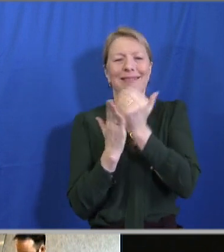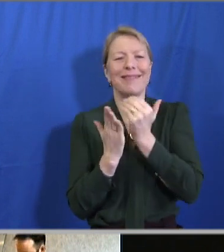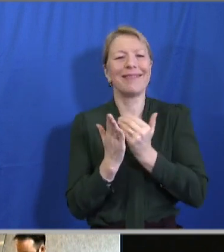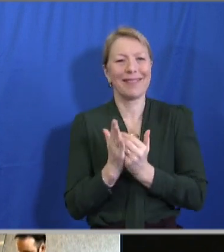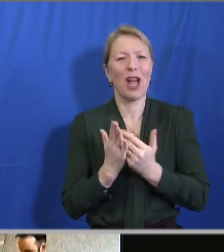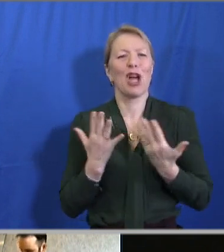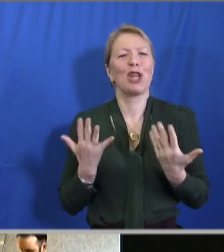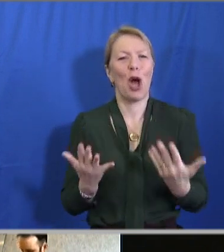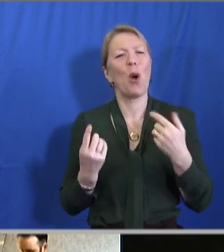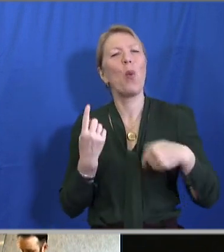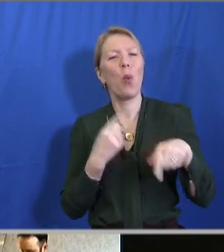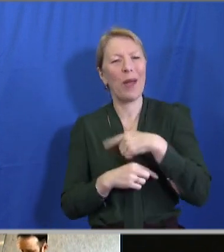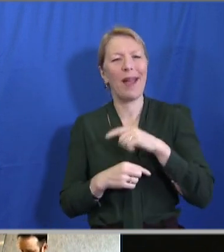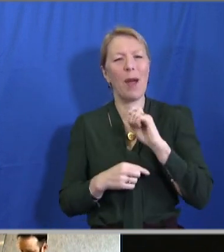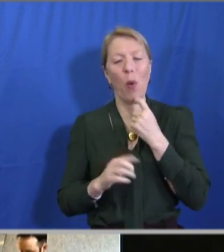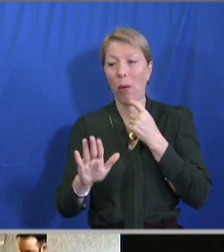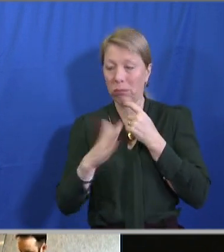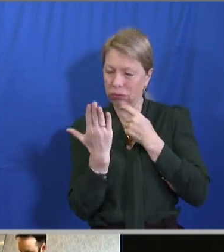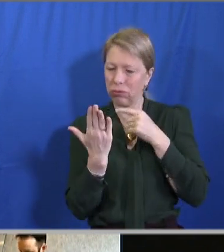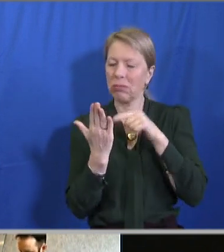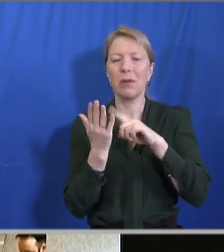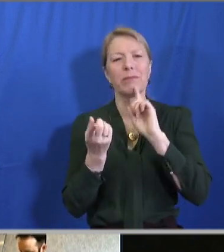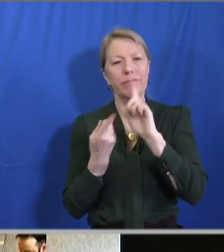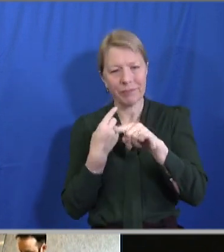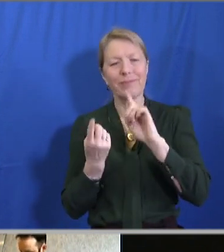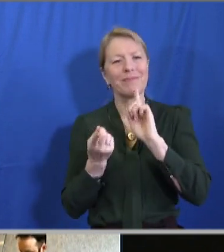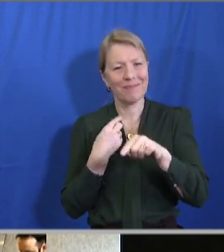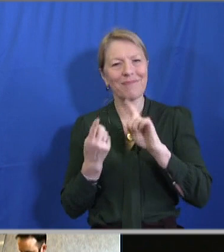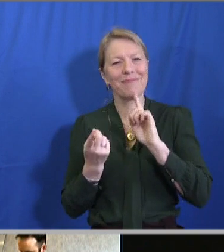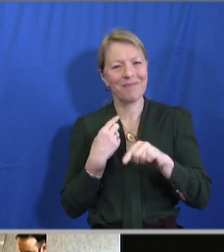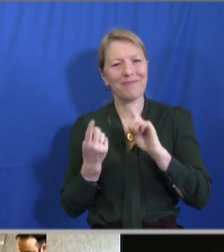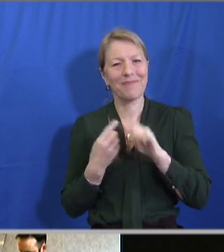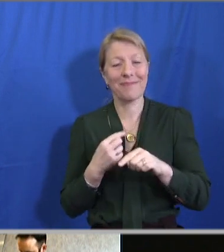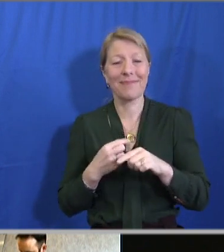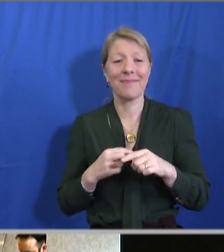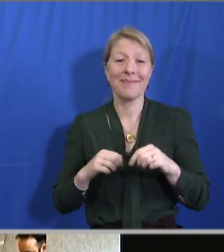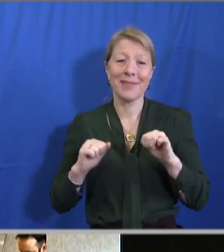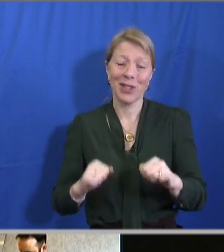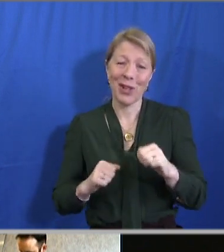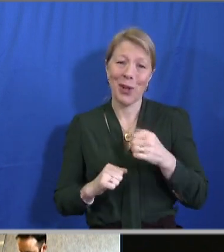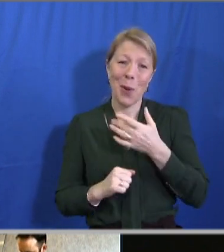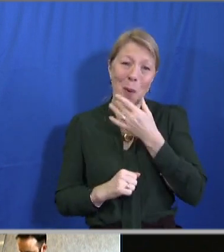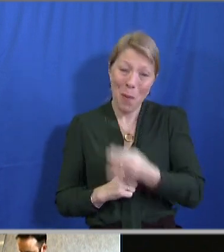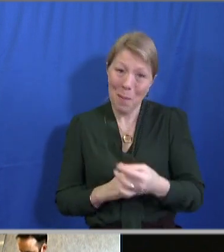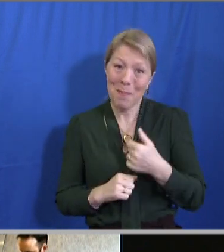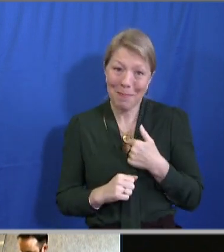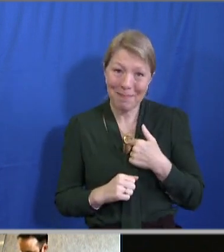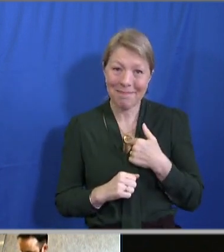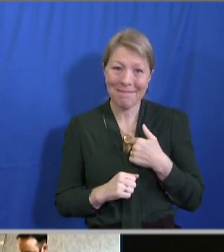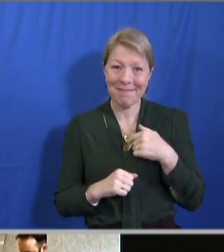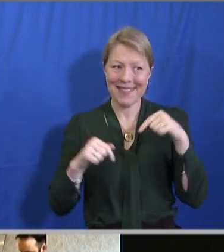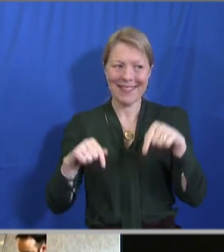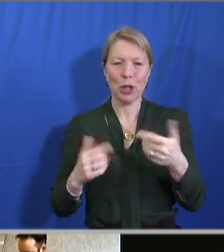be happy to take questions from committee members as well. Chair, I hope that you've had I hope you will have a